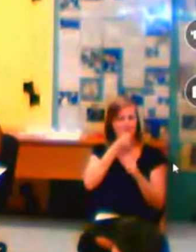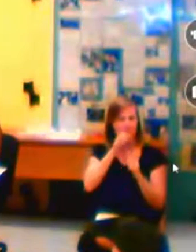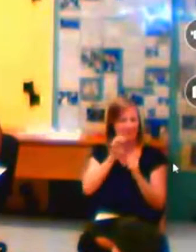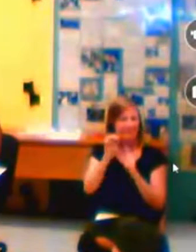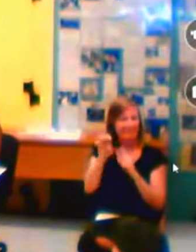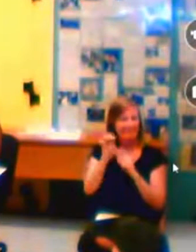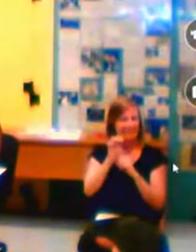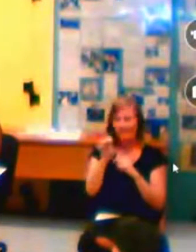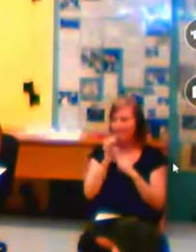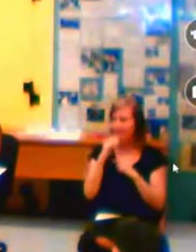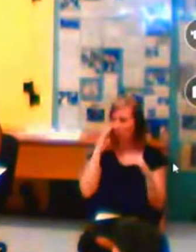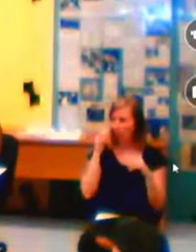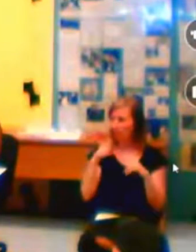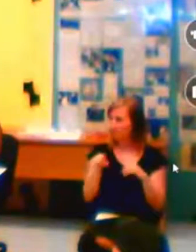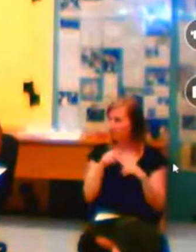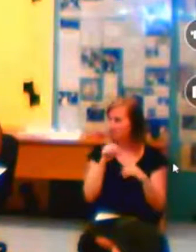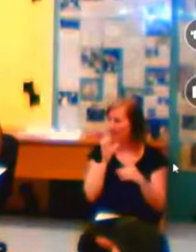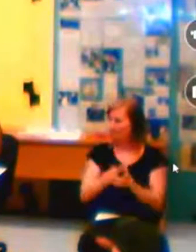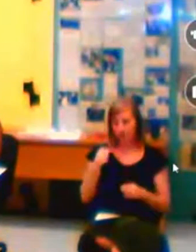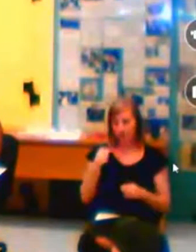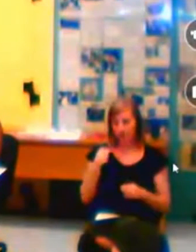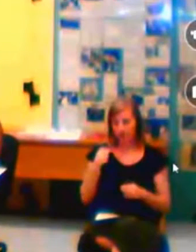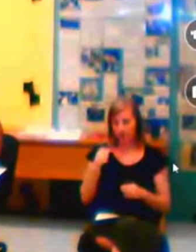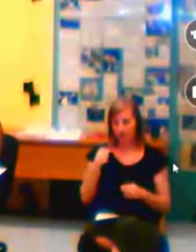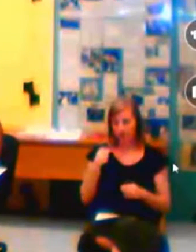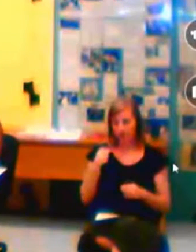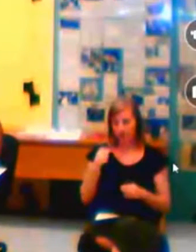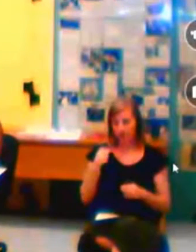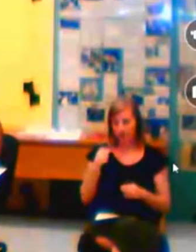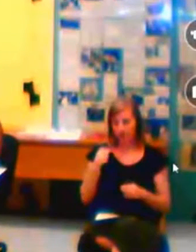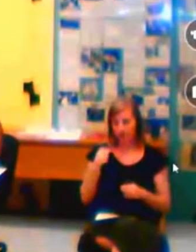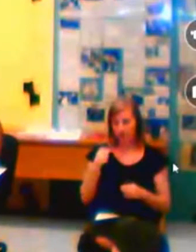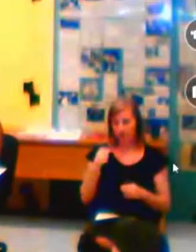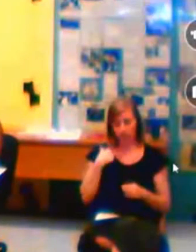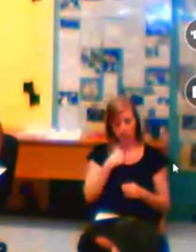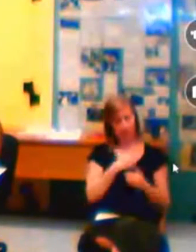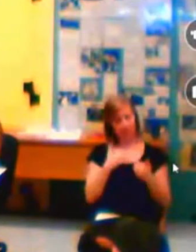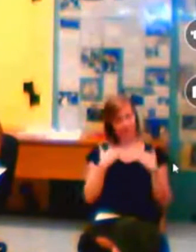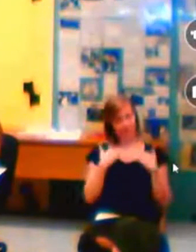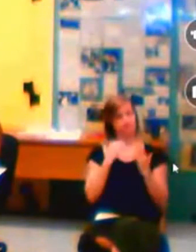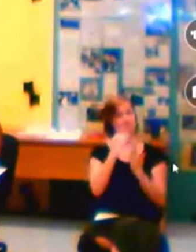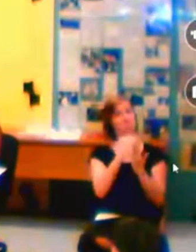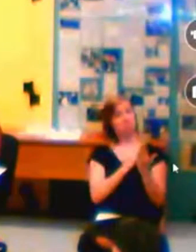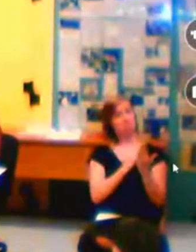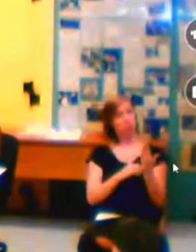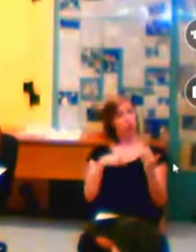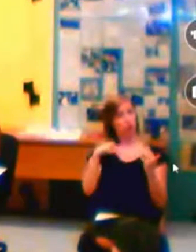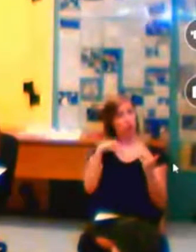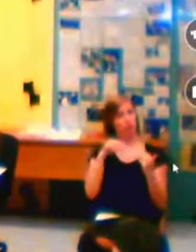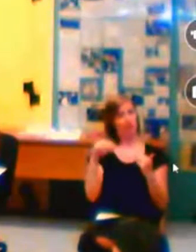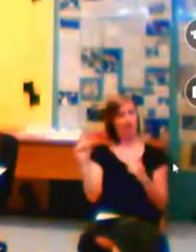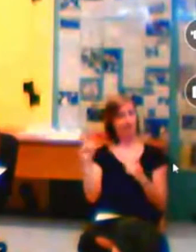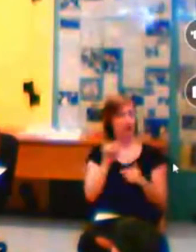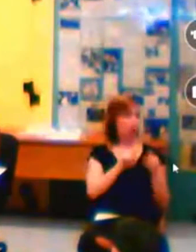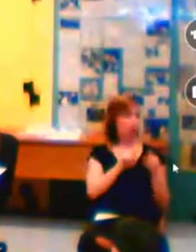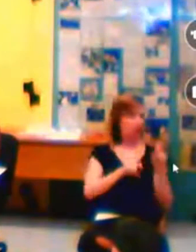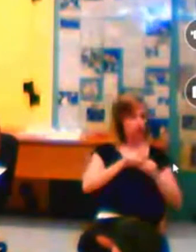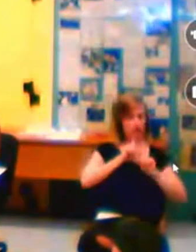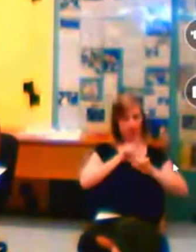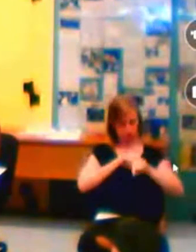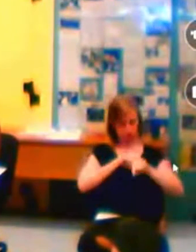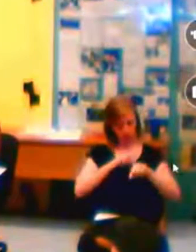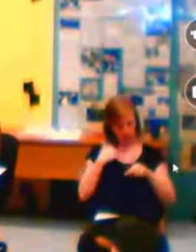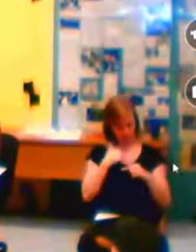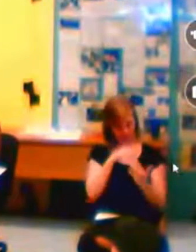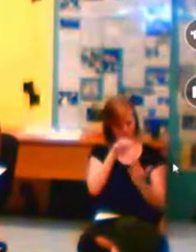coin. So the next section we're going to go into is prepared. Sorry for the feedback. I think we're just in a